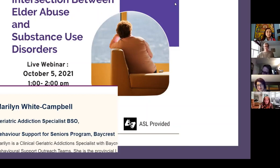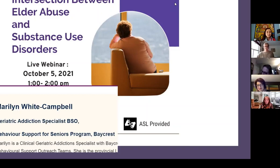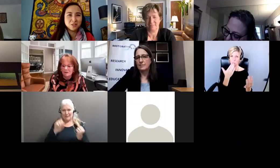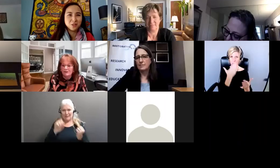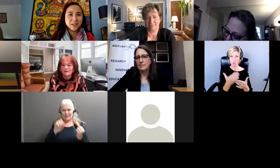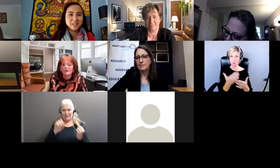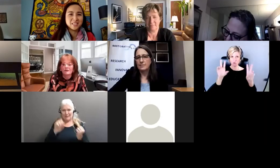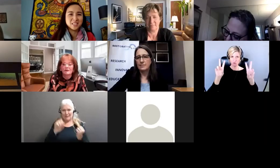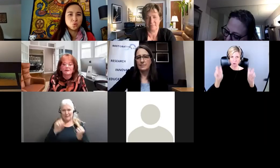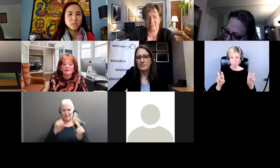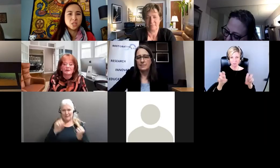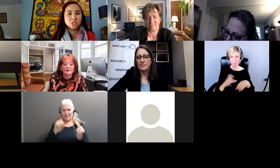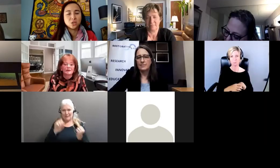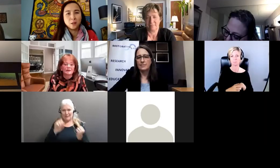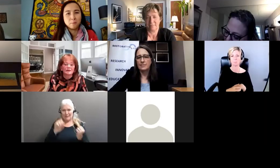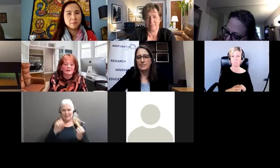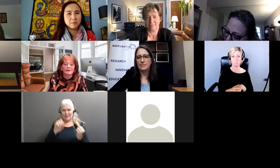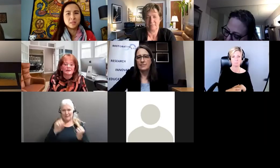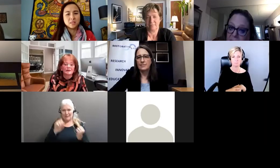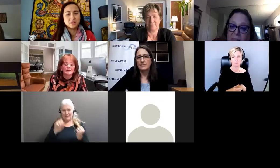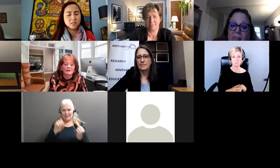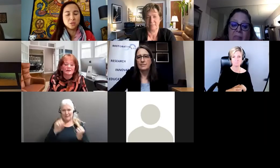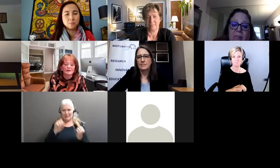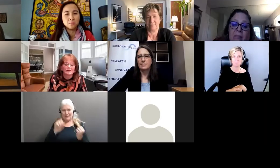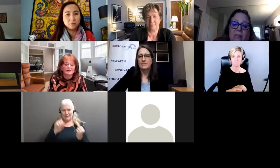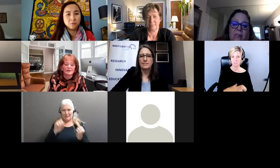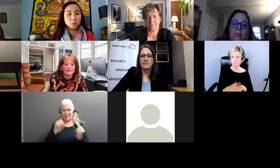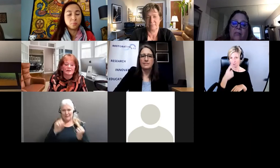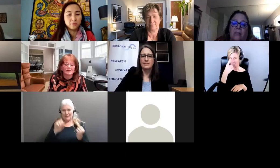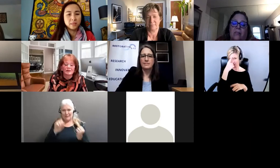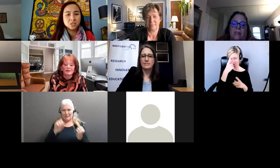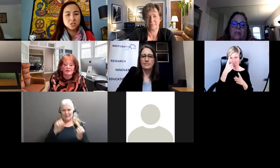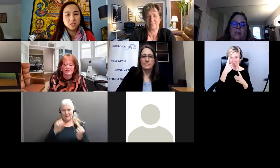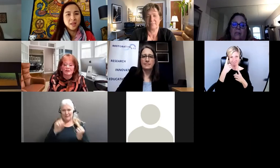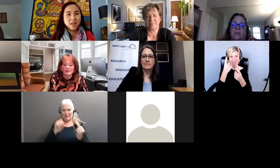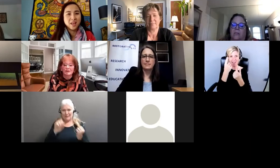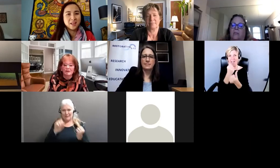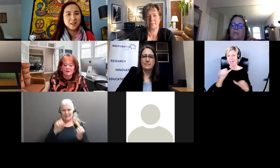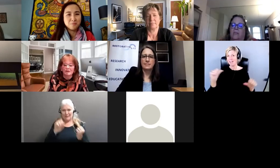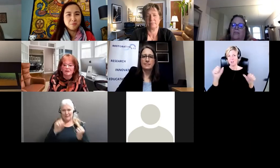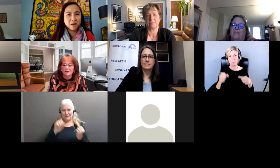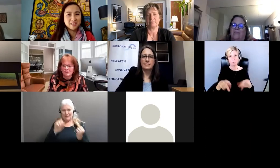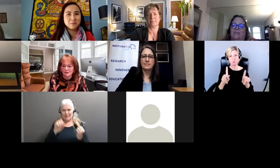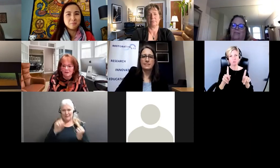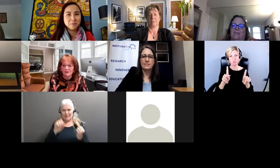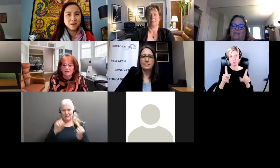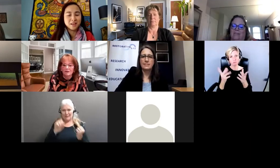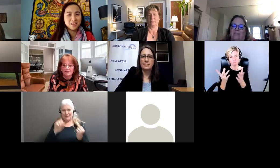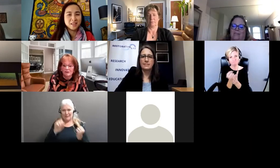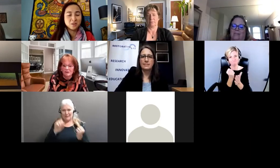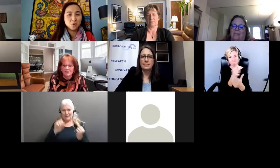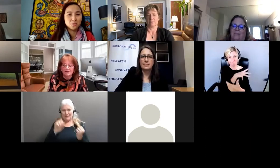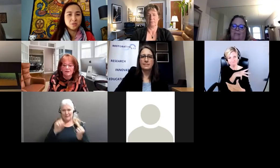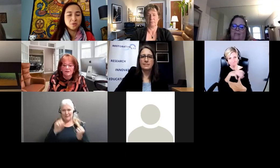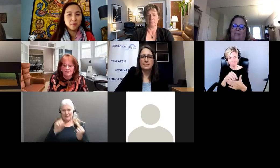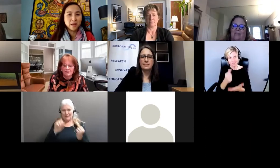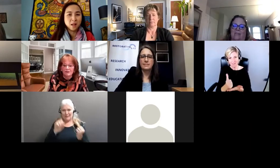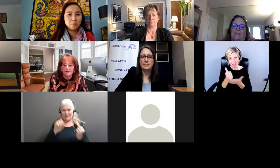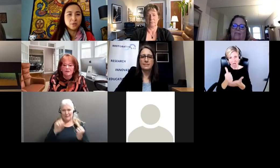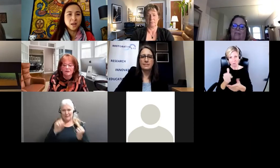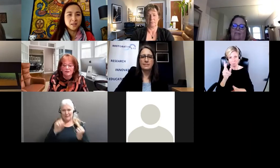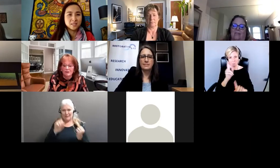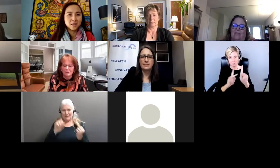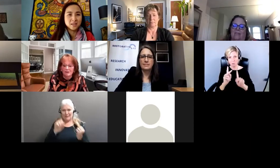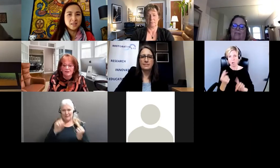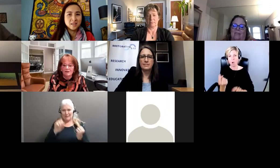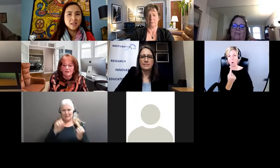Coming in the middle of any situation to help people is such a beautiful privilege. And I'm reminded by the quote, you know, by